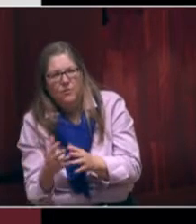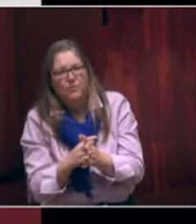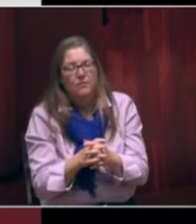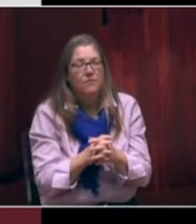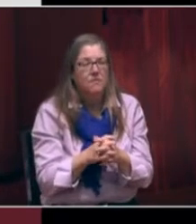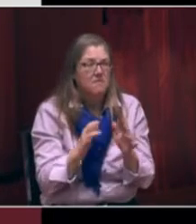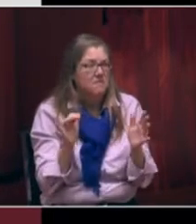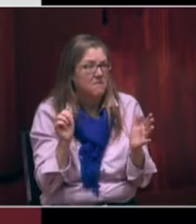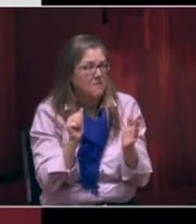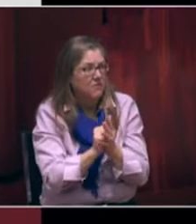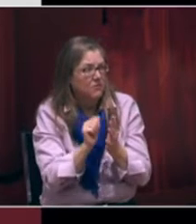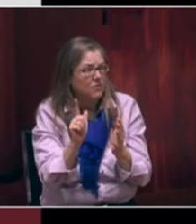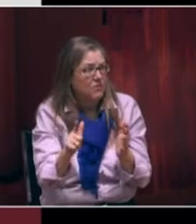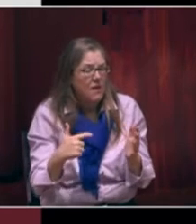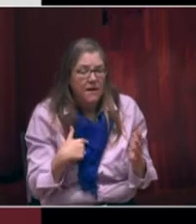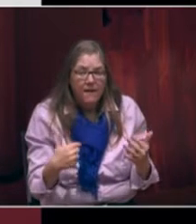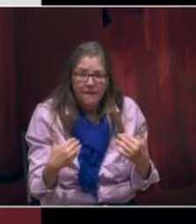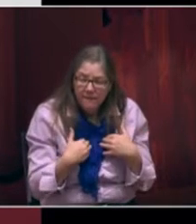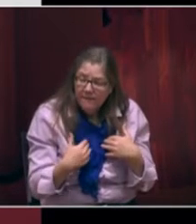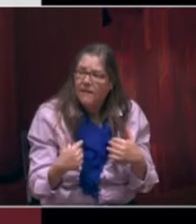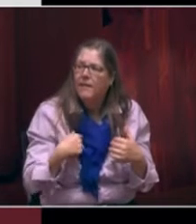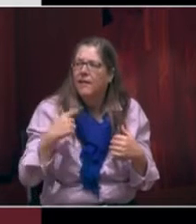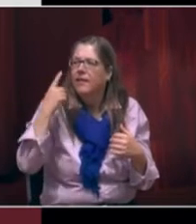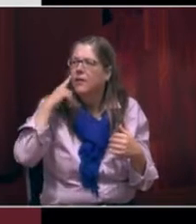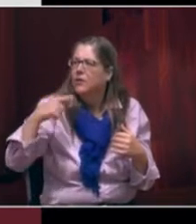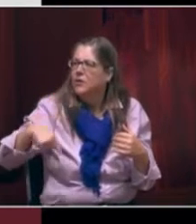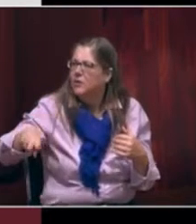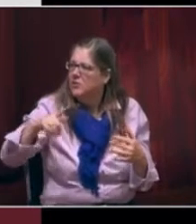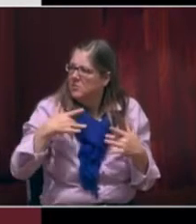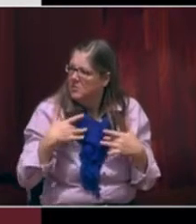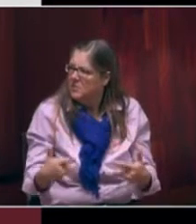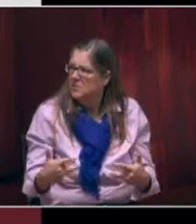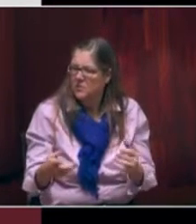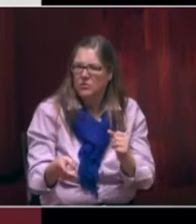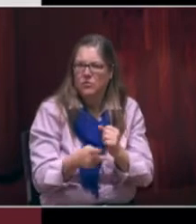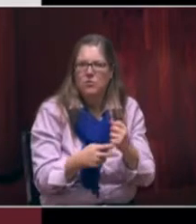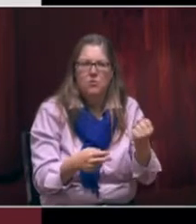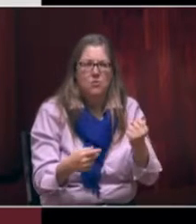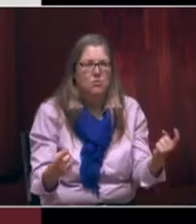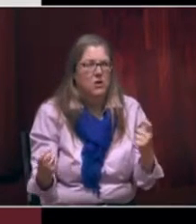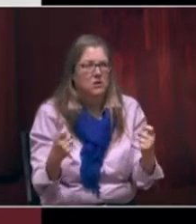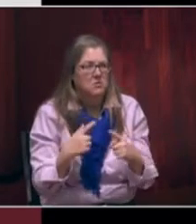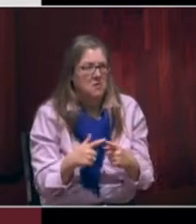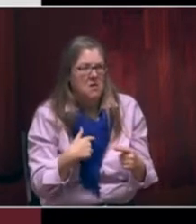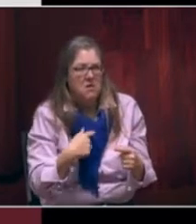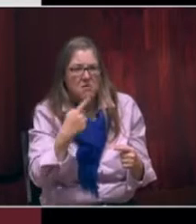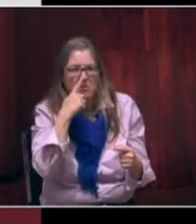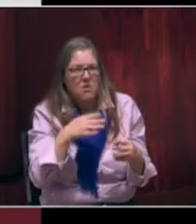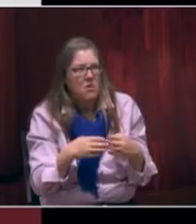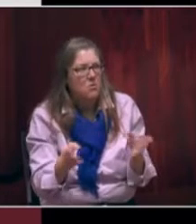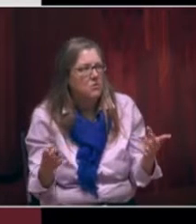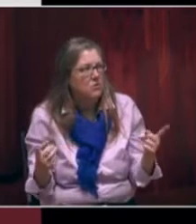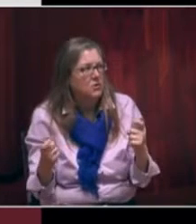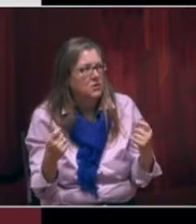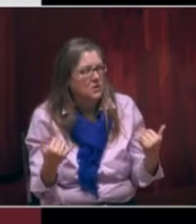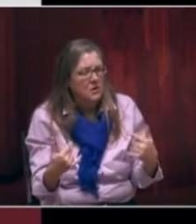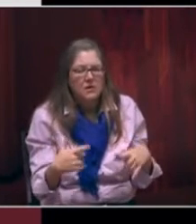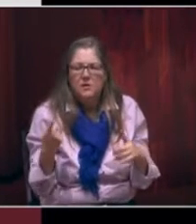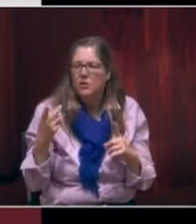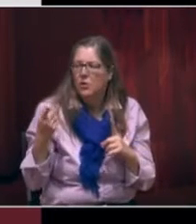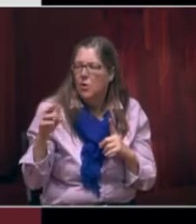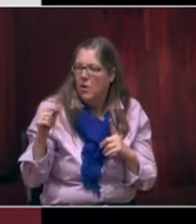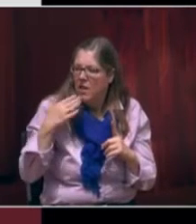I've got. I think you guys usually reserve questions for the end, but I'll take any now. It's up to Gordon. Thanks for being the